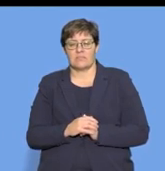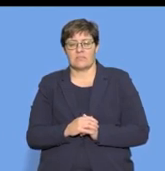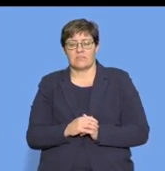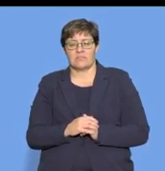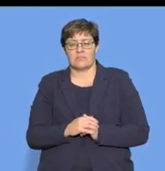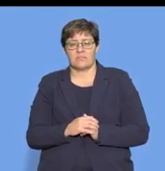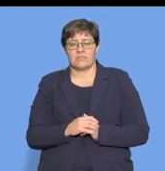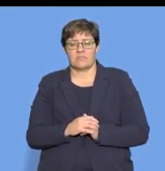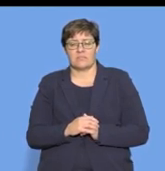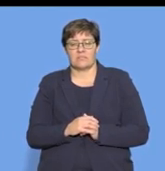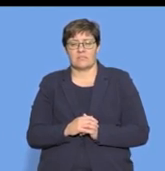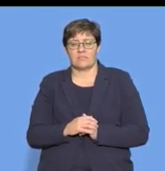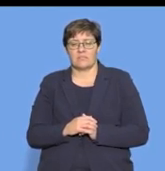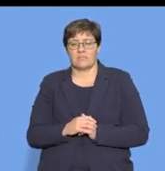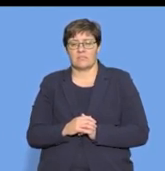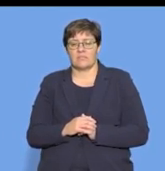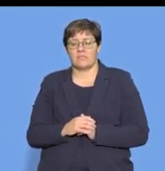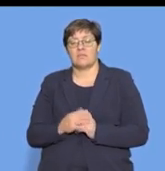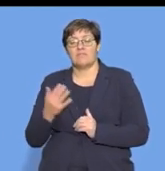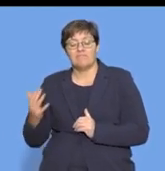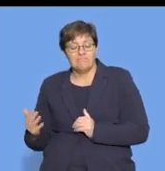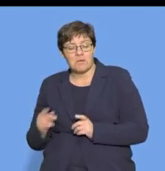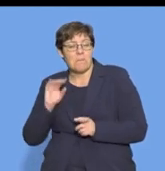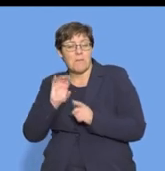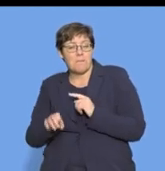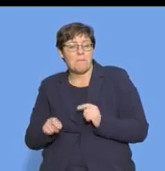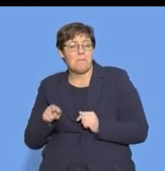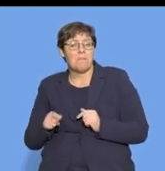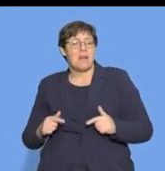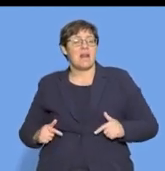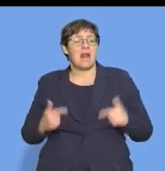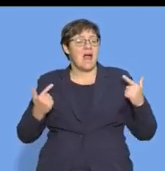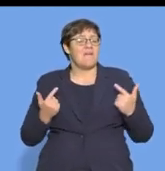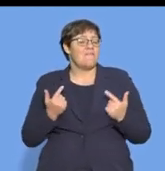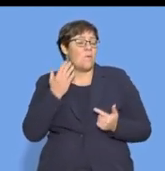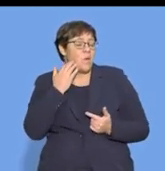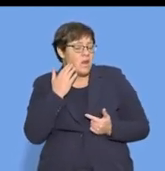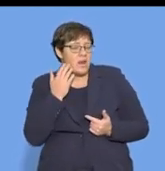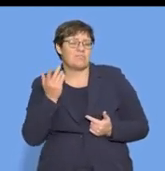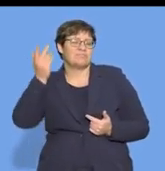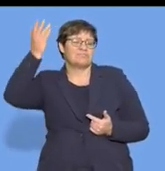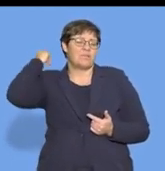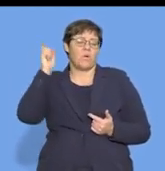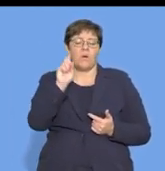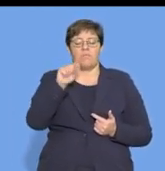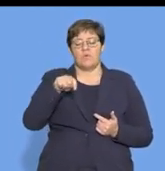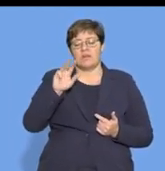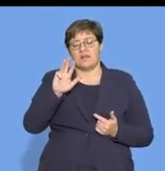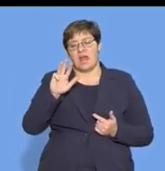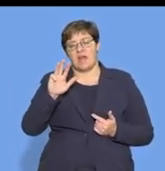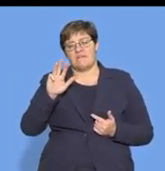They named her, that's her nickname if you like, and they discovered that this species lived